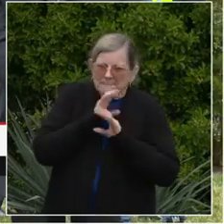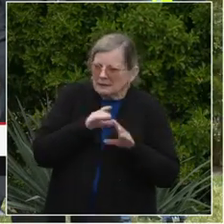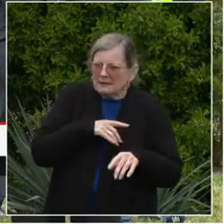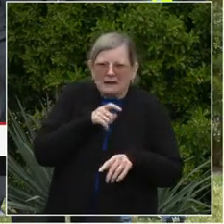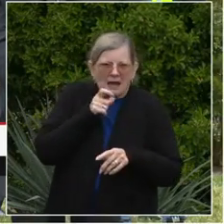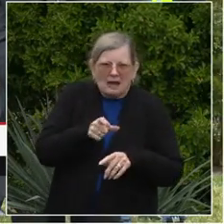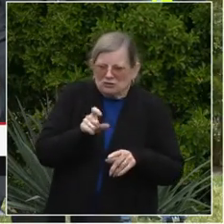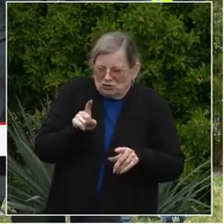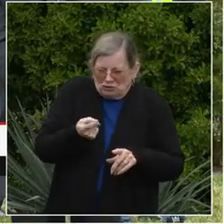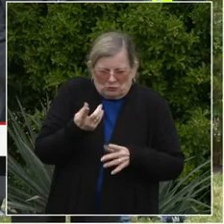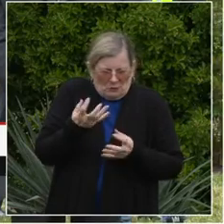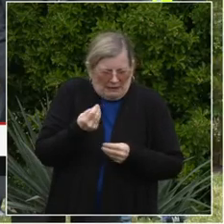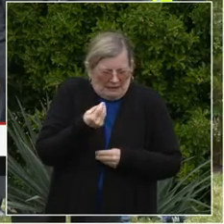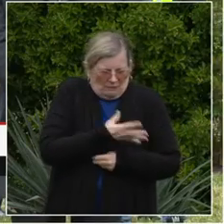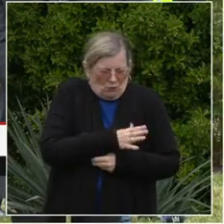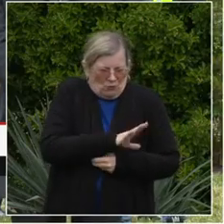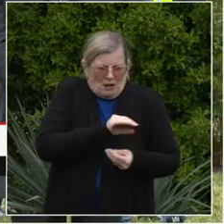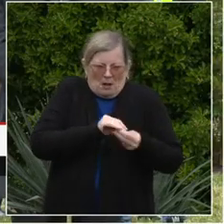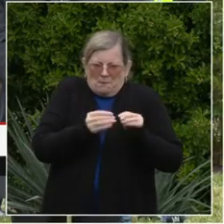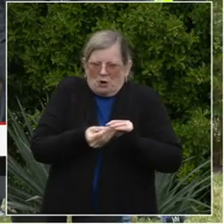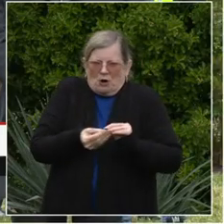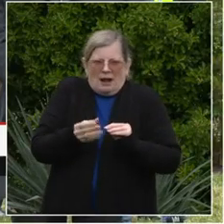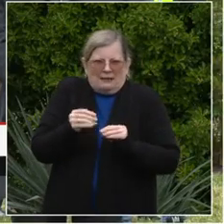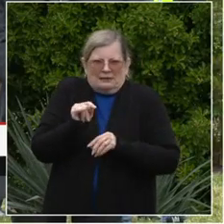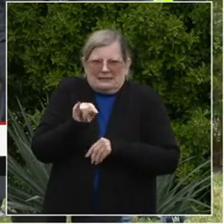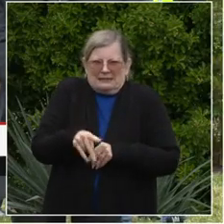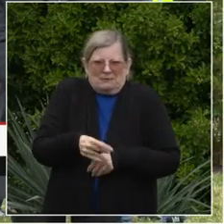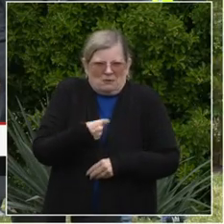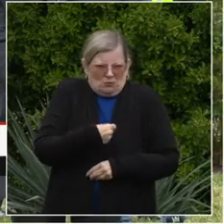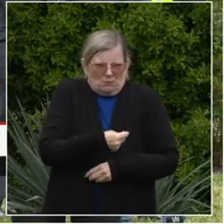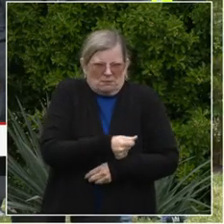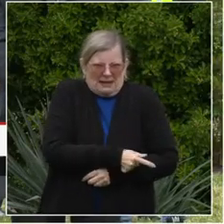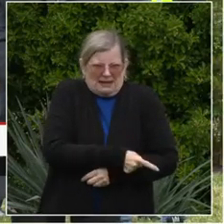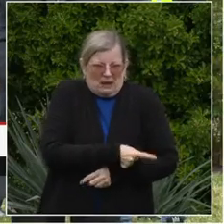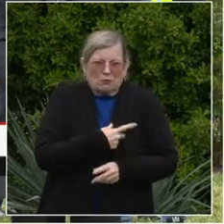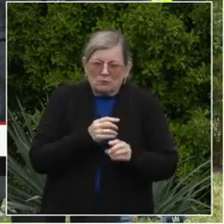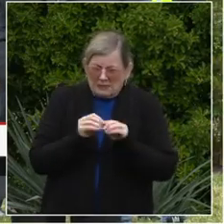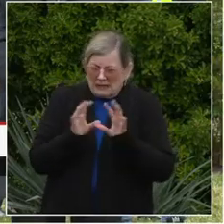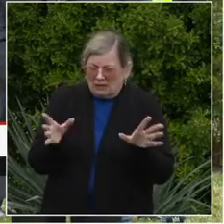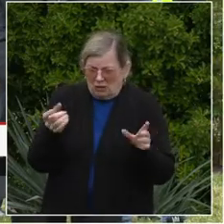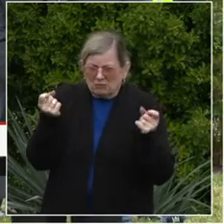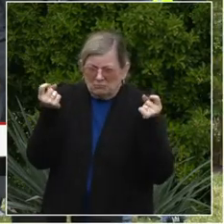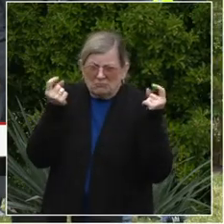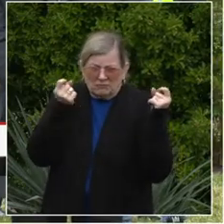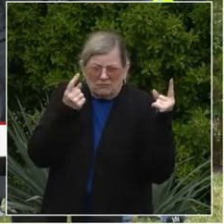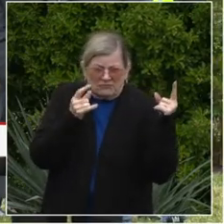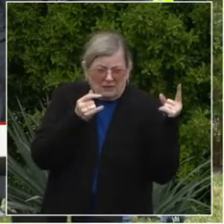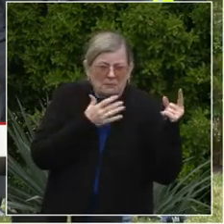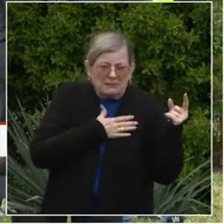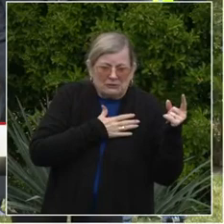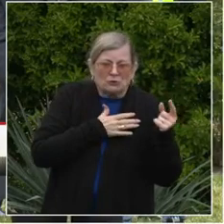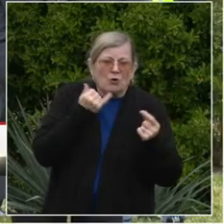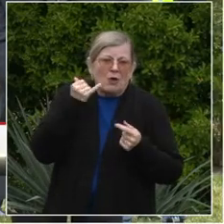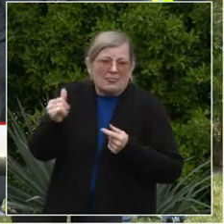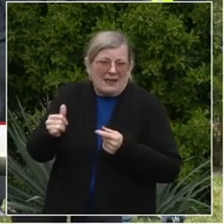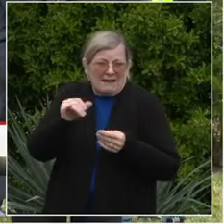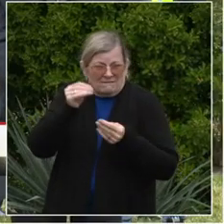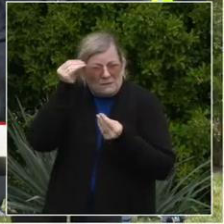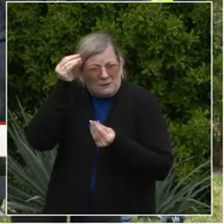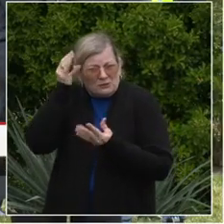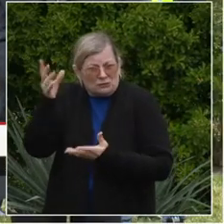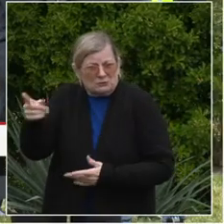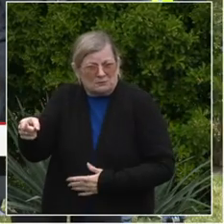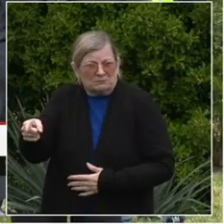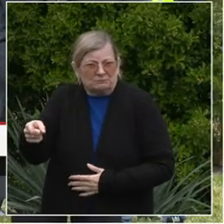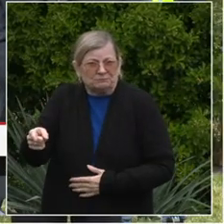residents to be paid. All right, so I just want to be very clear there that we need residents to call that information in. Now, the other